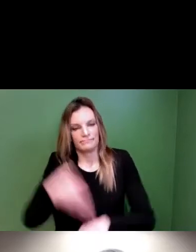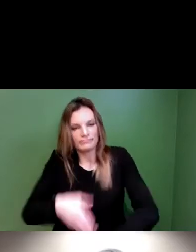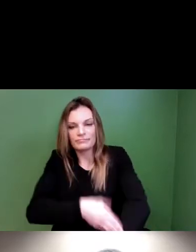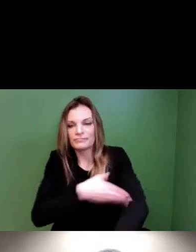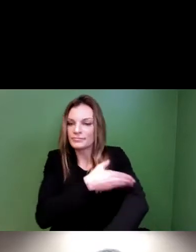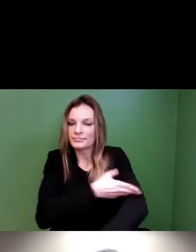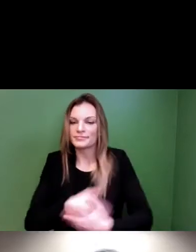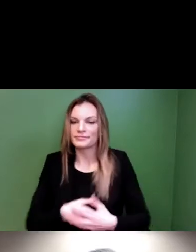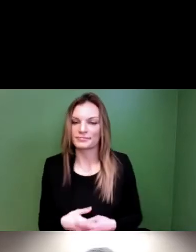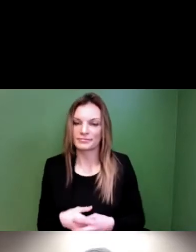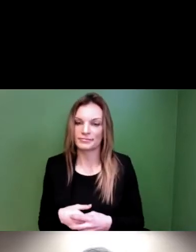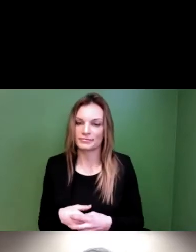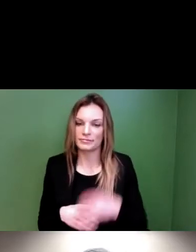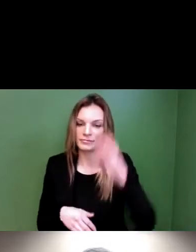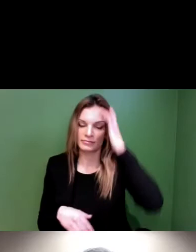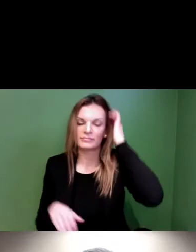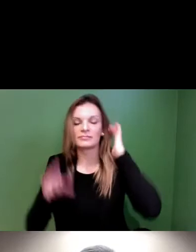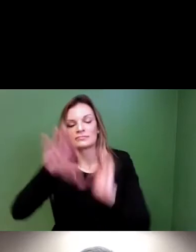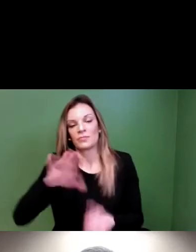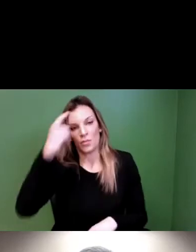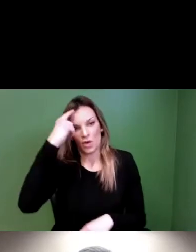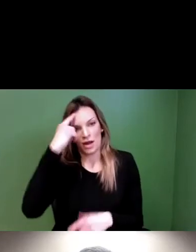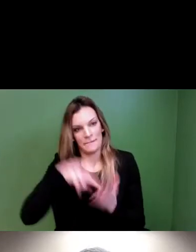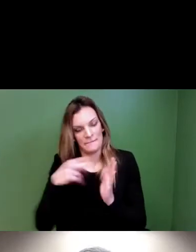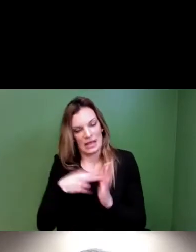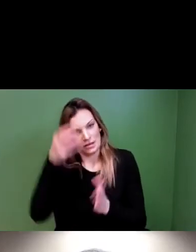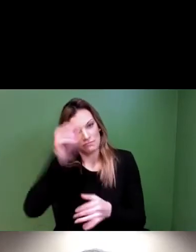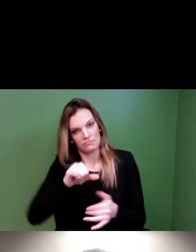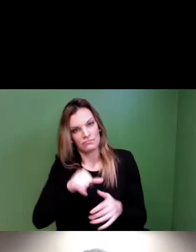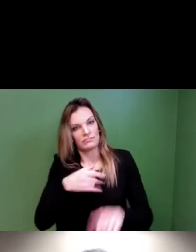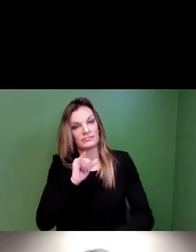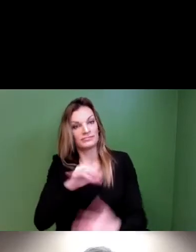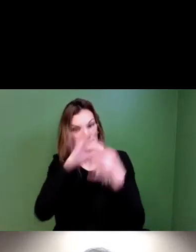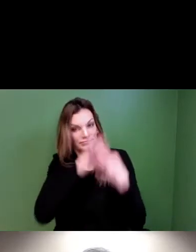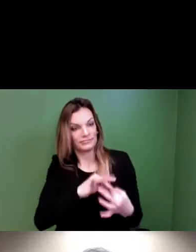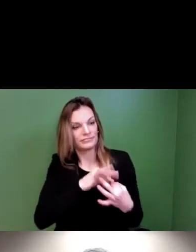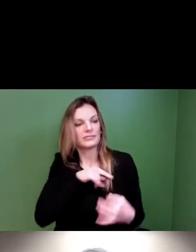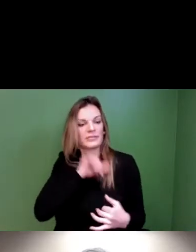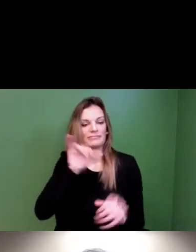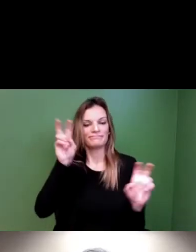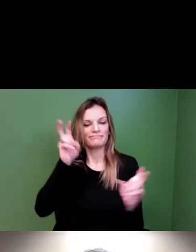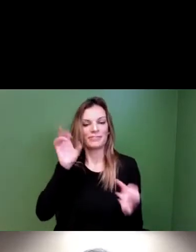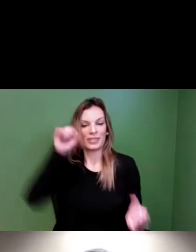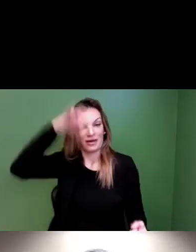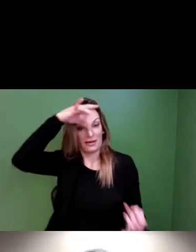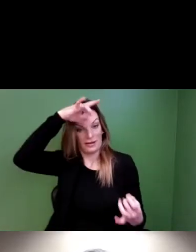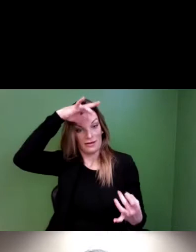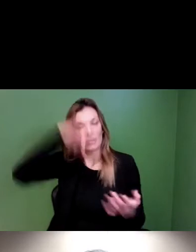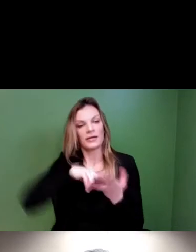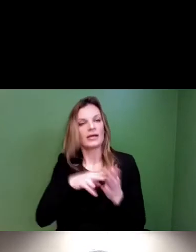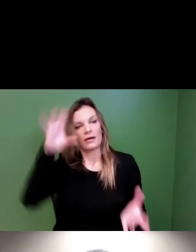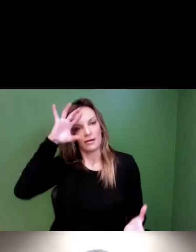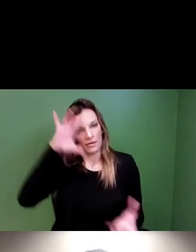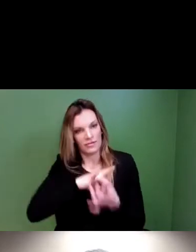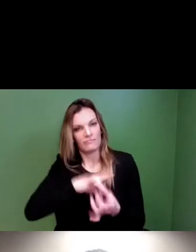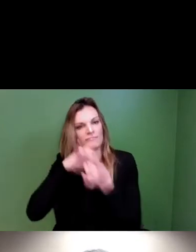being re-educated and told, hey, this is how, do you remember how these muscles are supposed to work? This is how